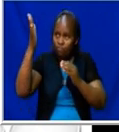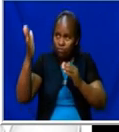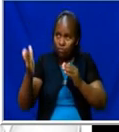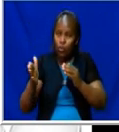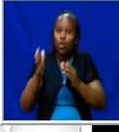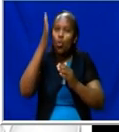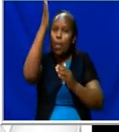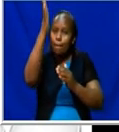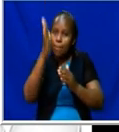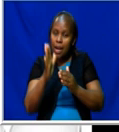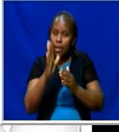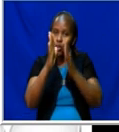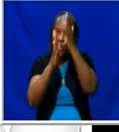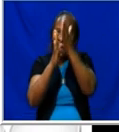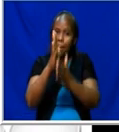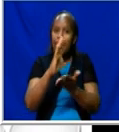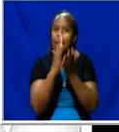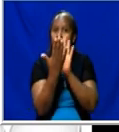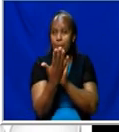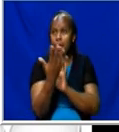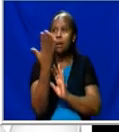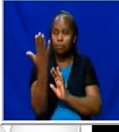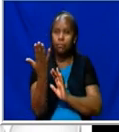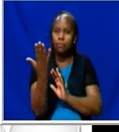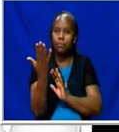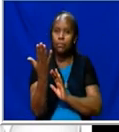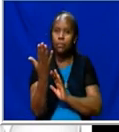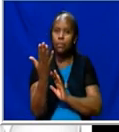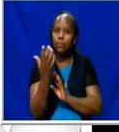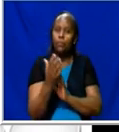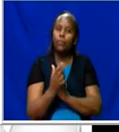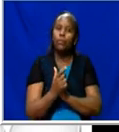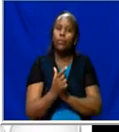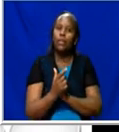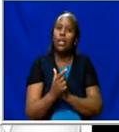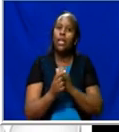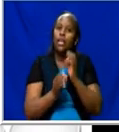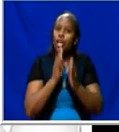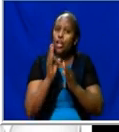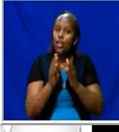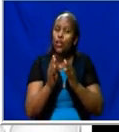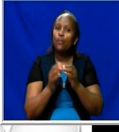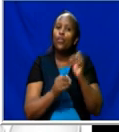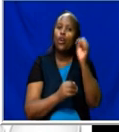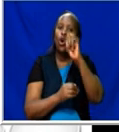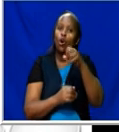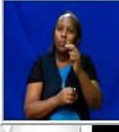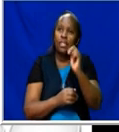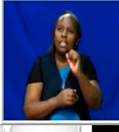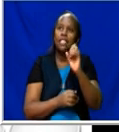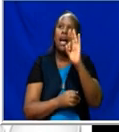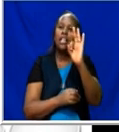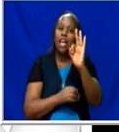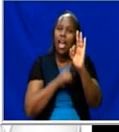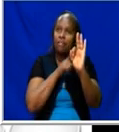plane mirror. You notice that the if the object is at f,